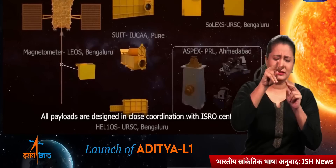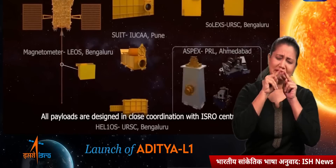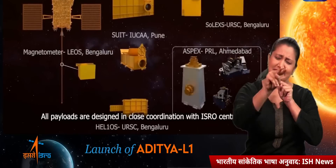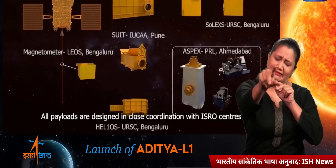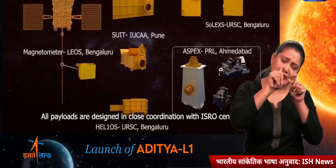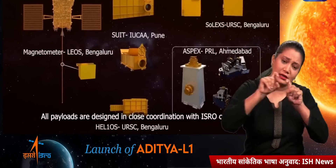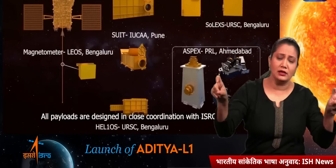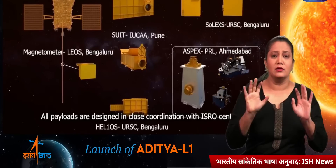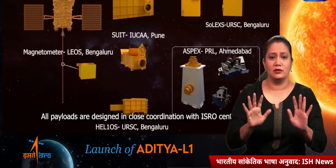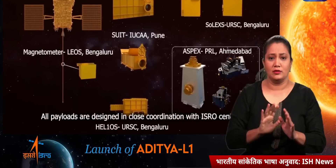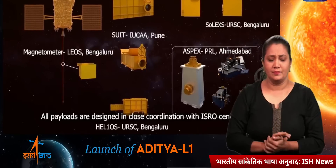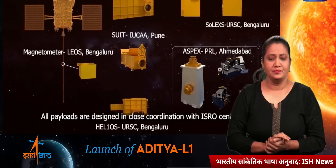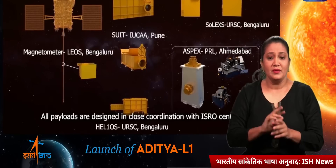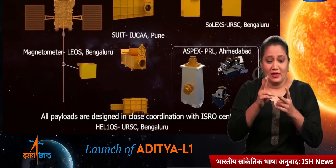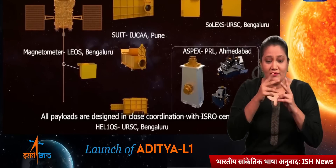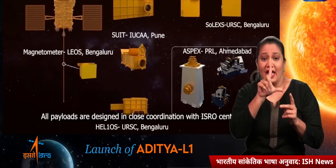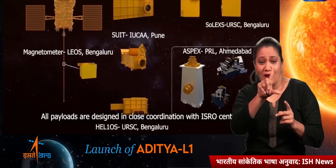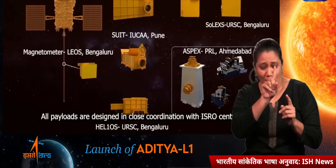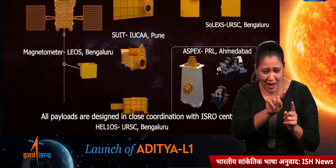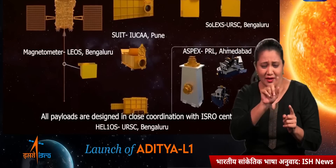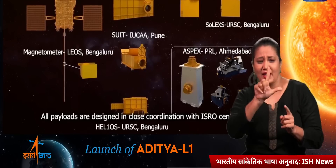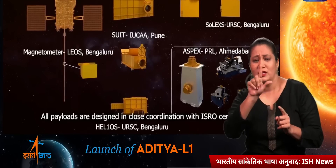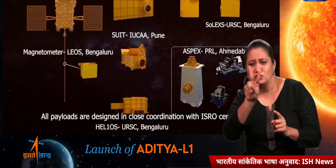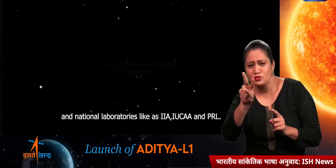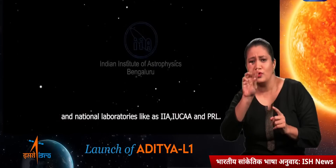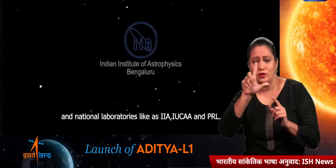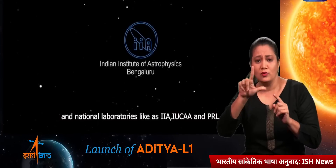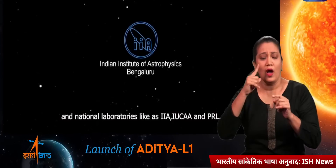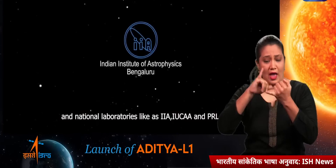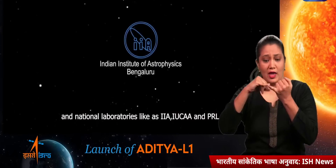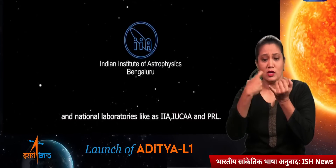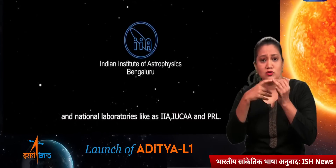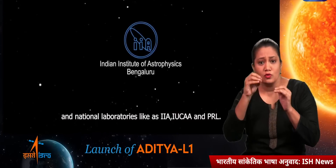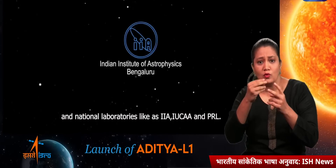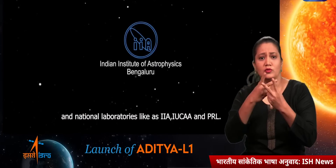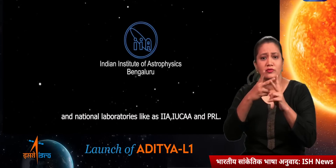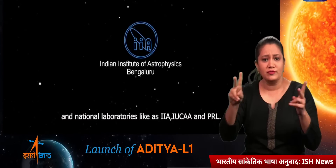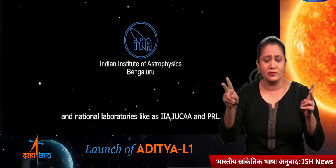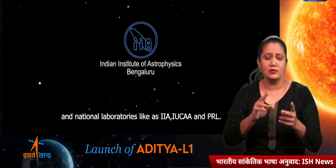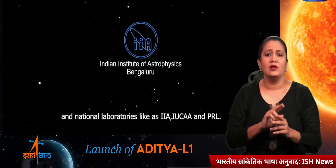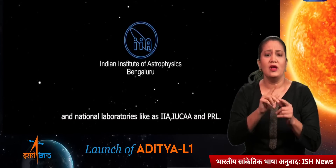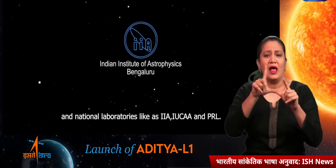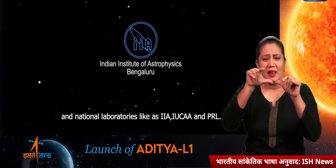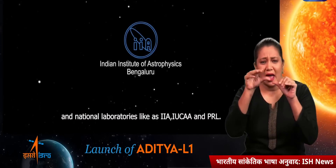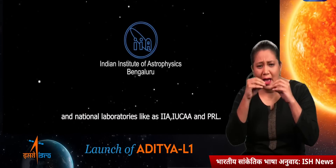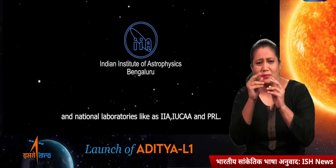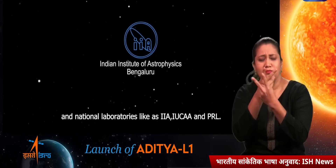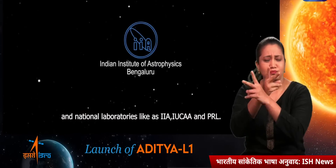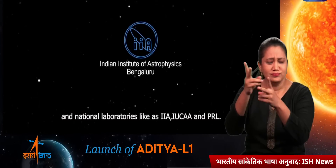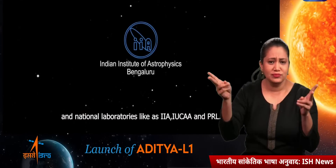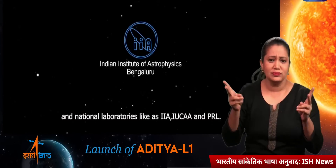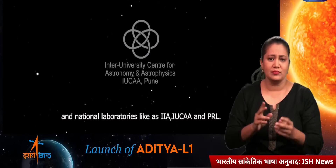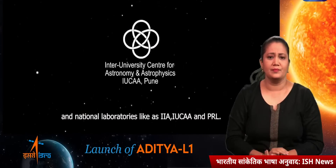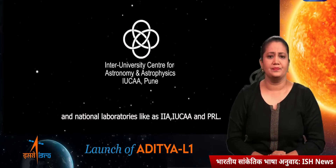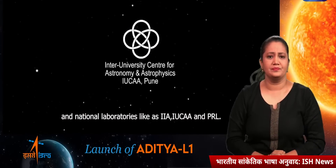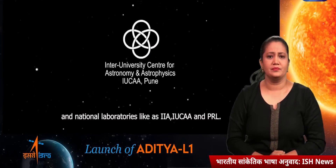are designed in close coordination with ISRO centers and national laboratories like as